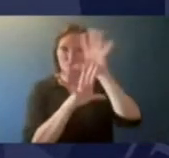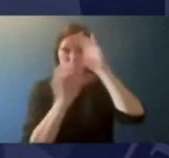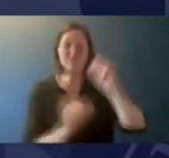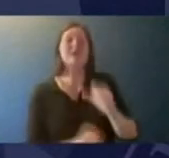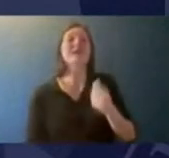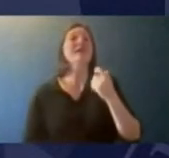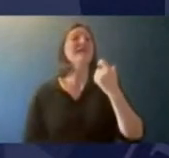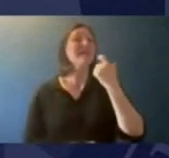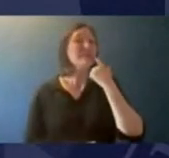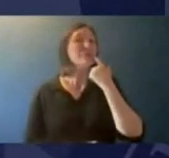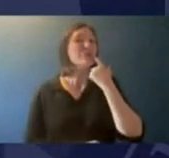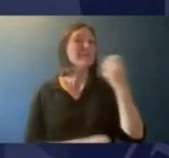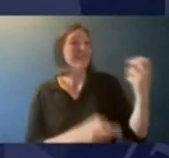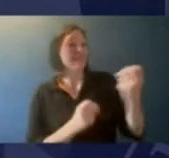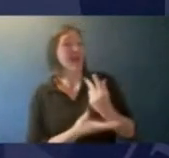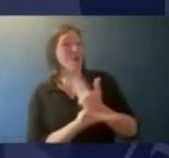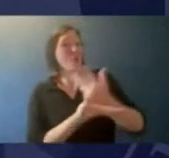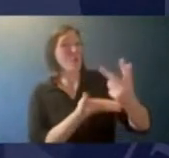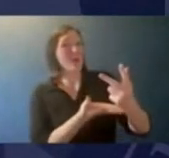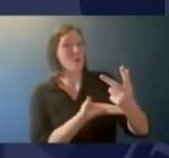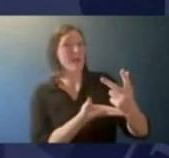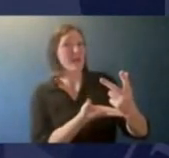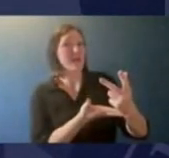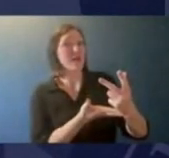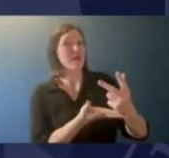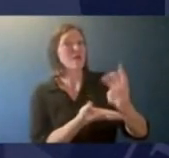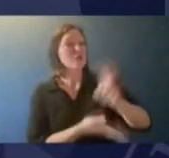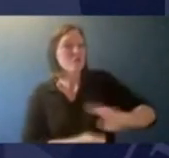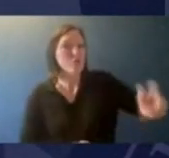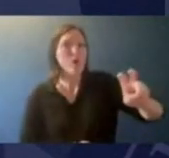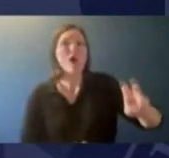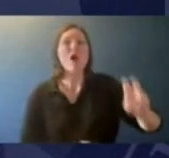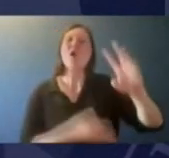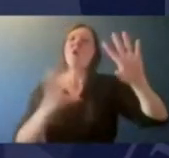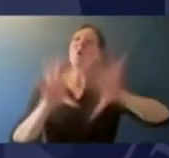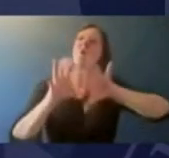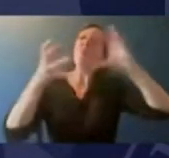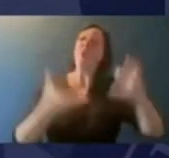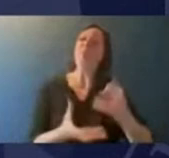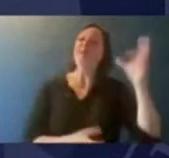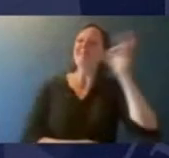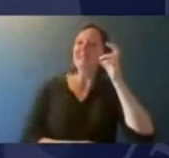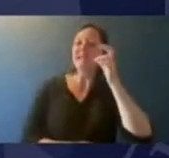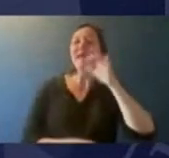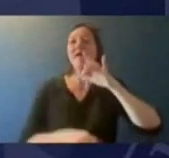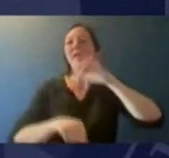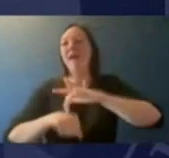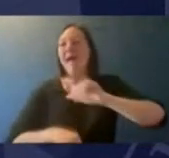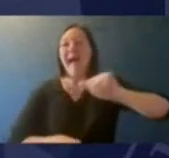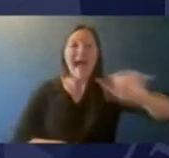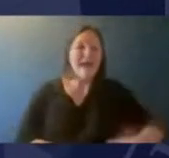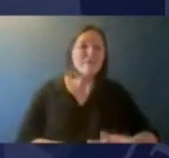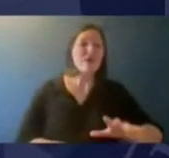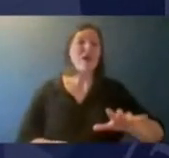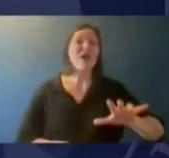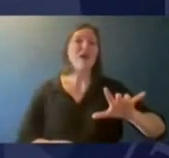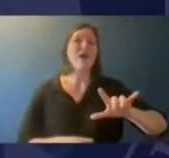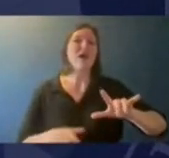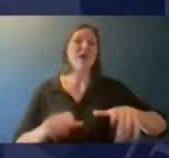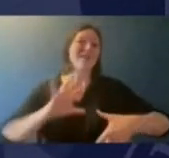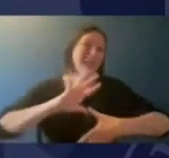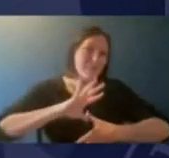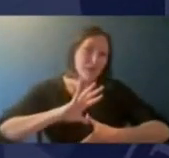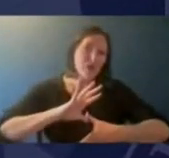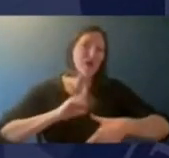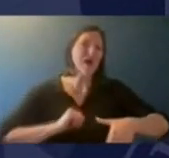a three-week global listening tour that took him to Africa, Europe, Latin America, and Asia. I believe